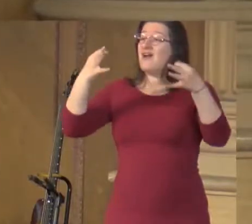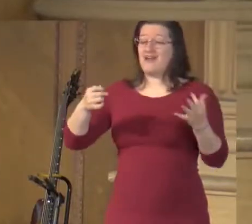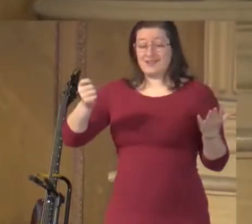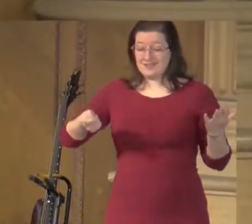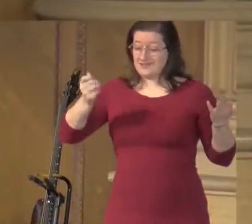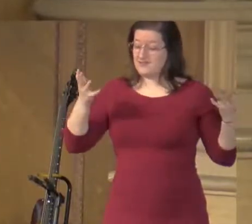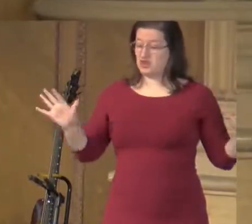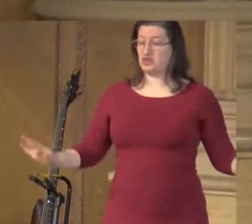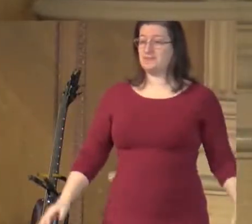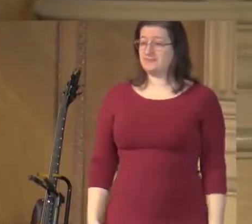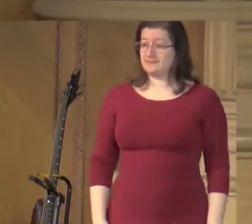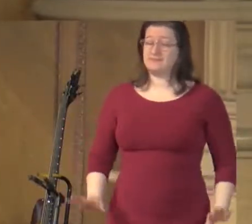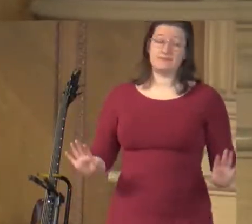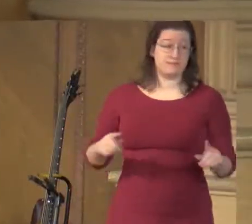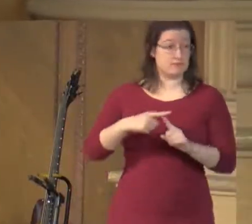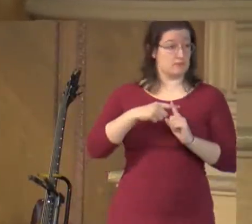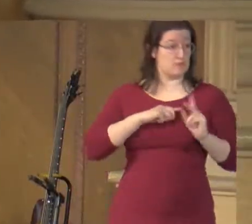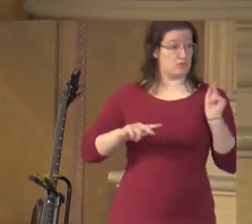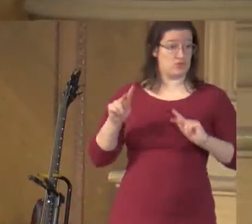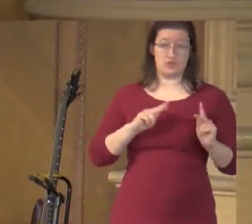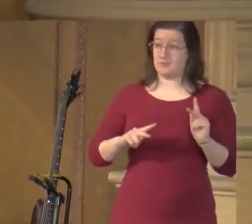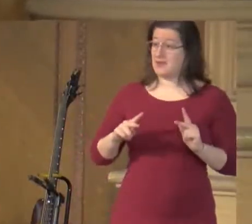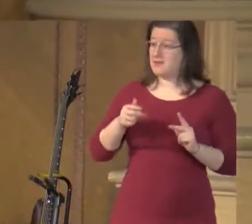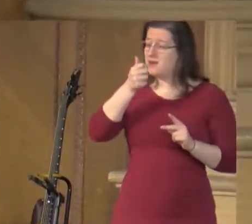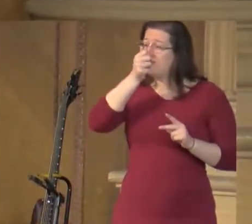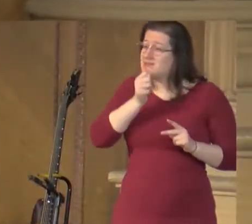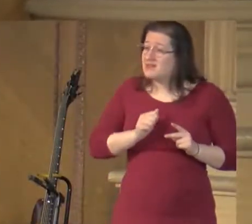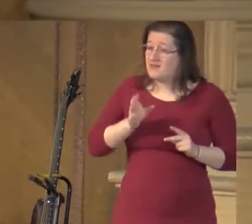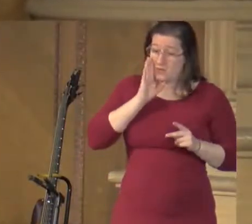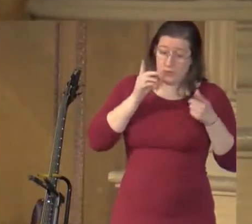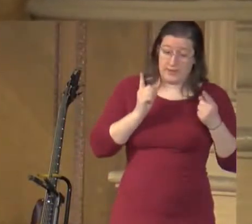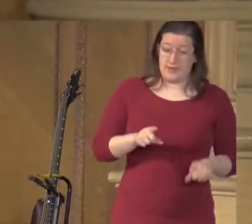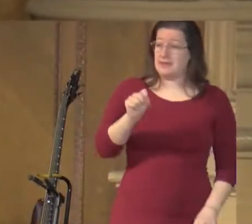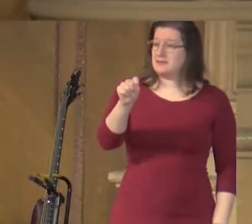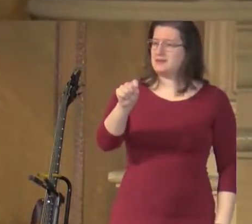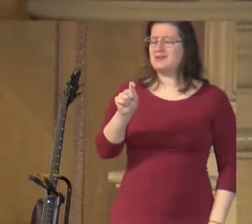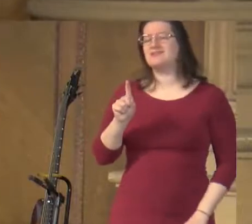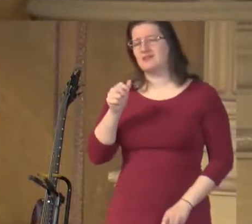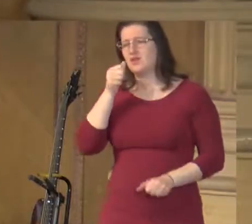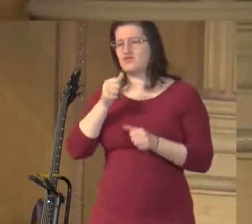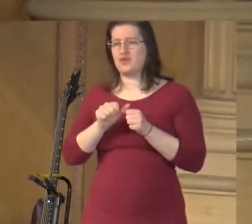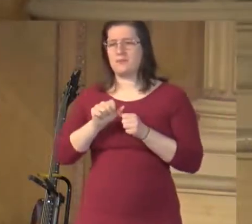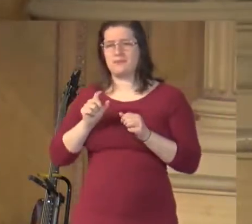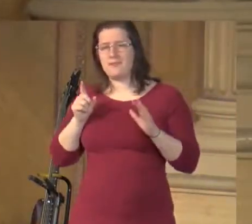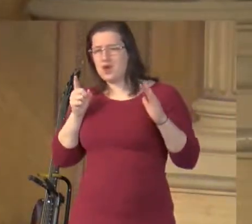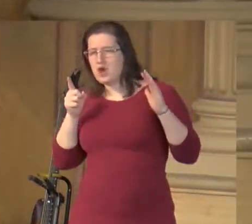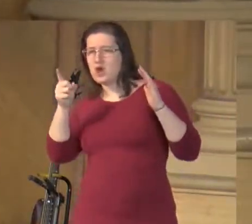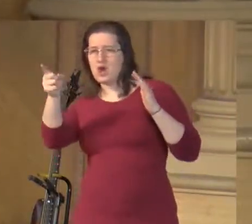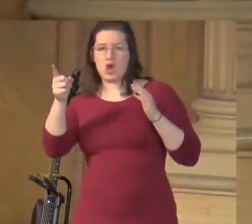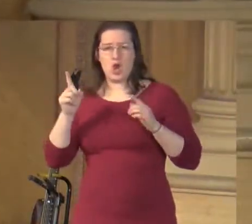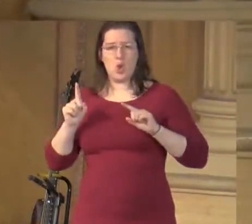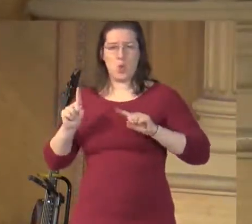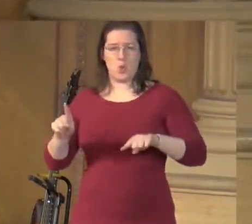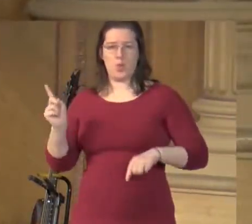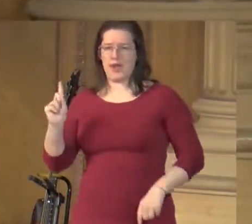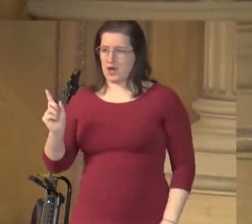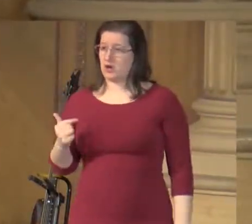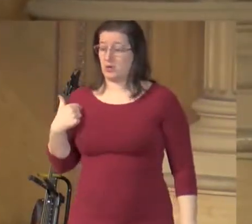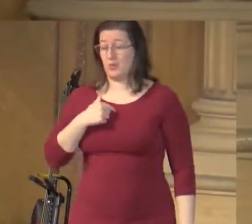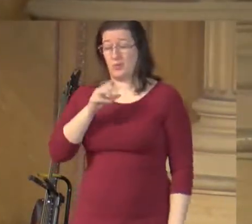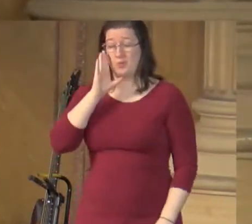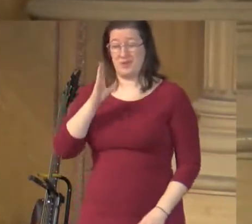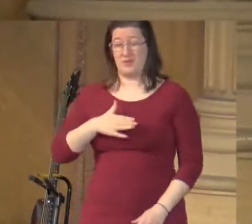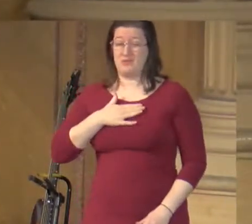so Christians trials are going to come our way but don't forget where we're headed we'll be really glad that we were Christians in the end